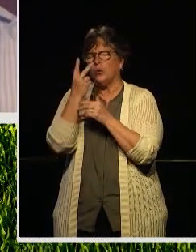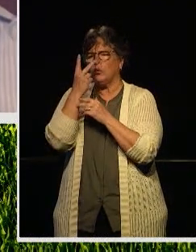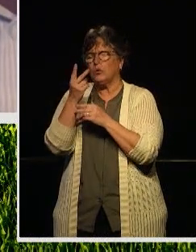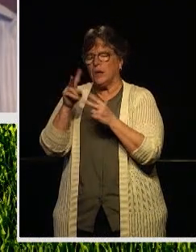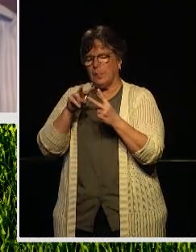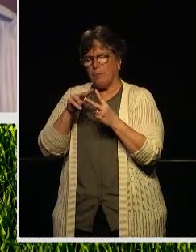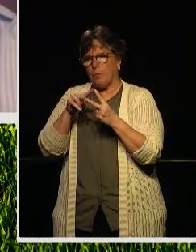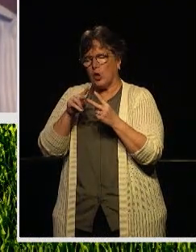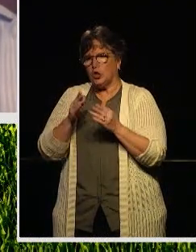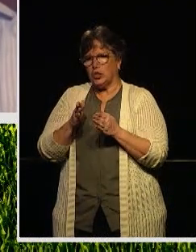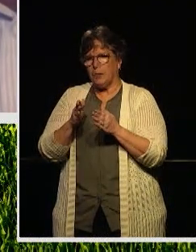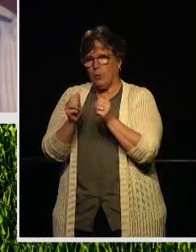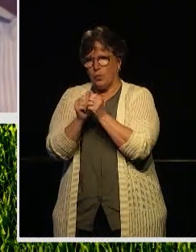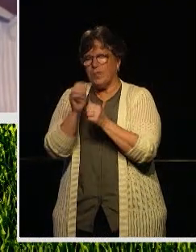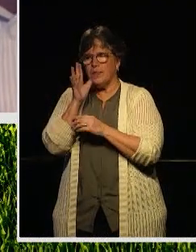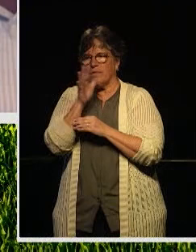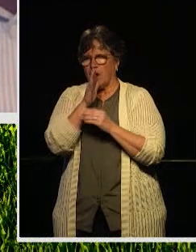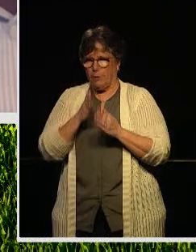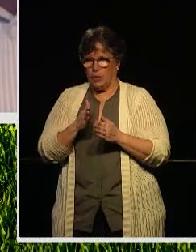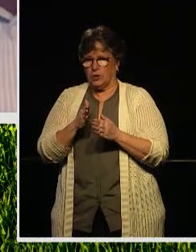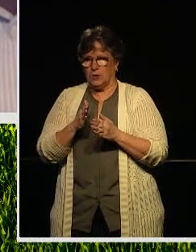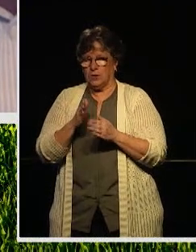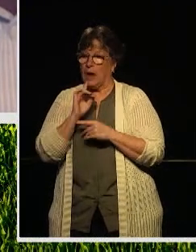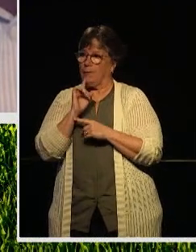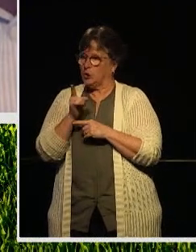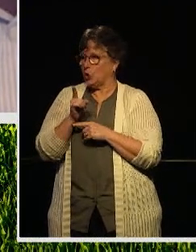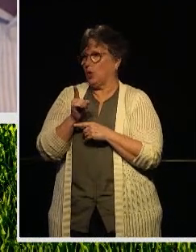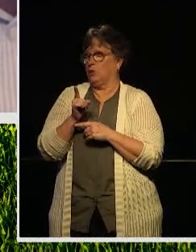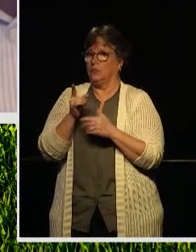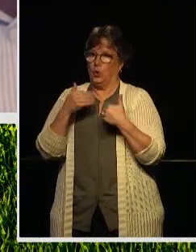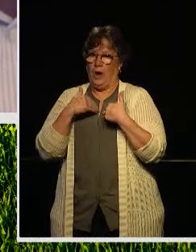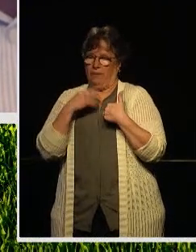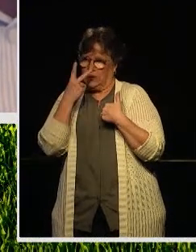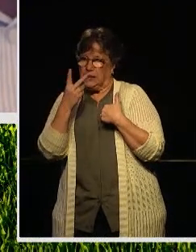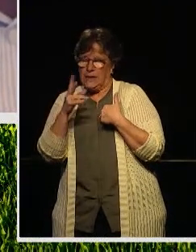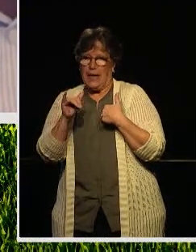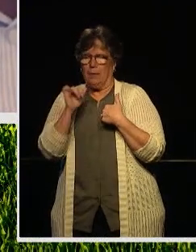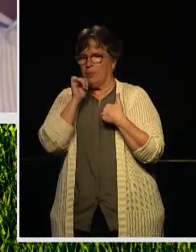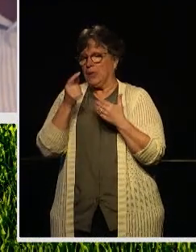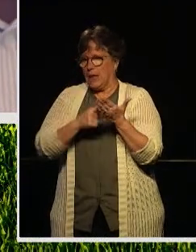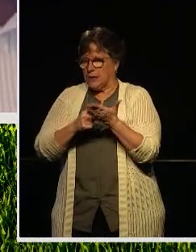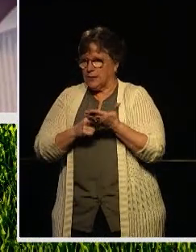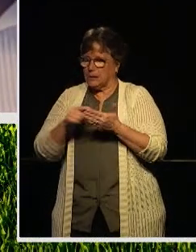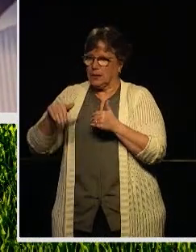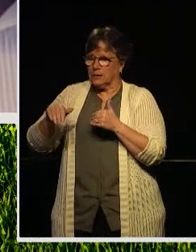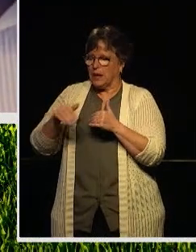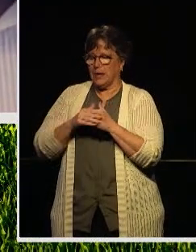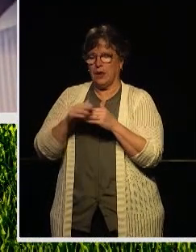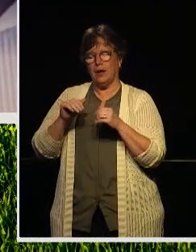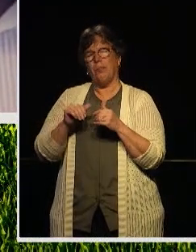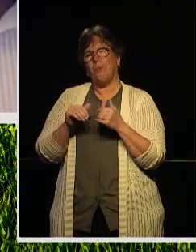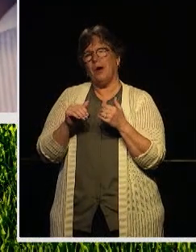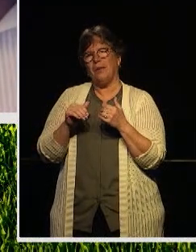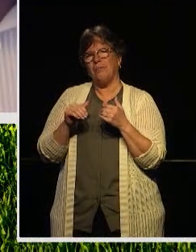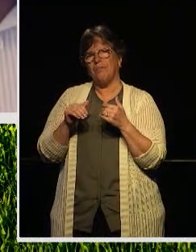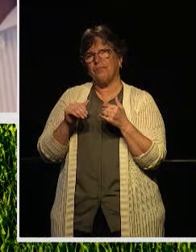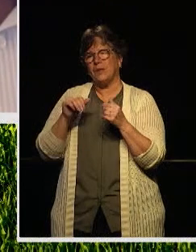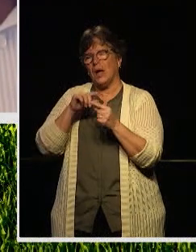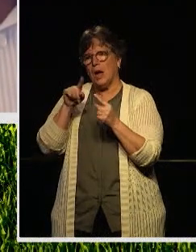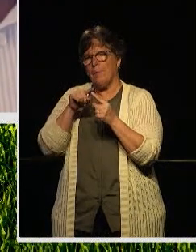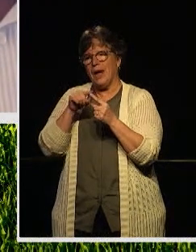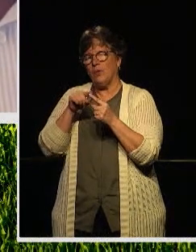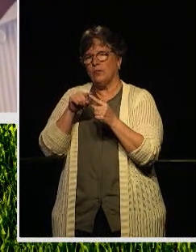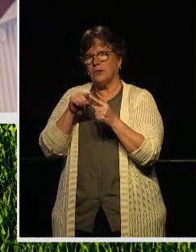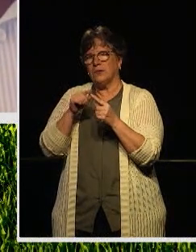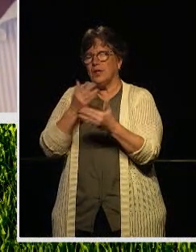the farmers? Because I'm sure you have that. We just didn't talk about that. In terms of, I mean, the thing that caught